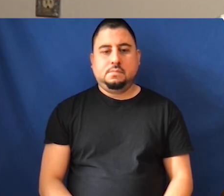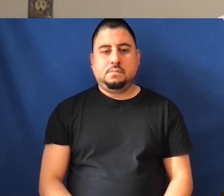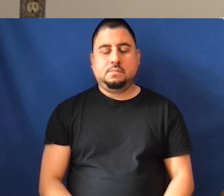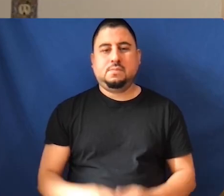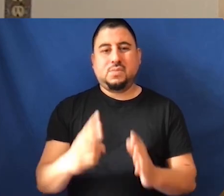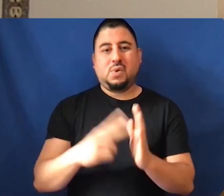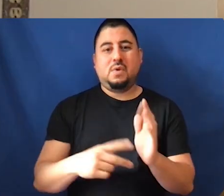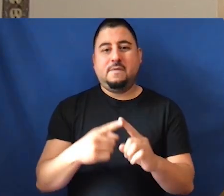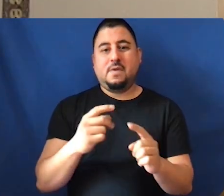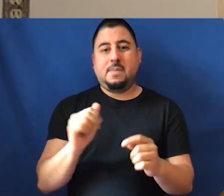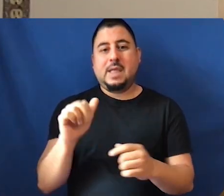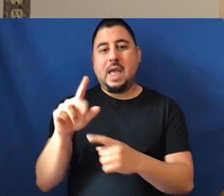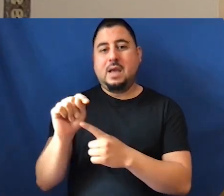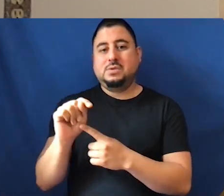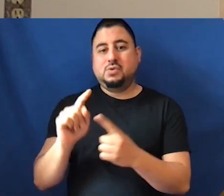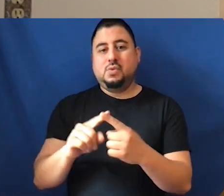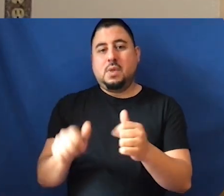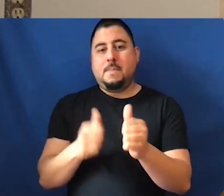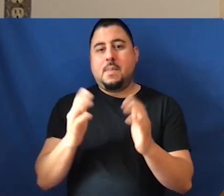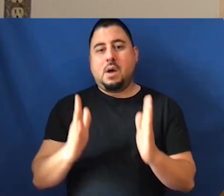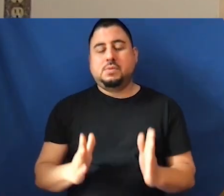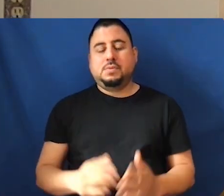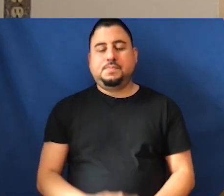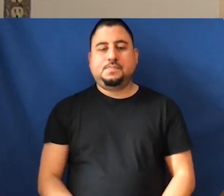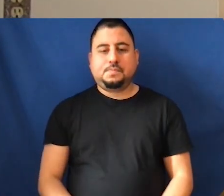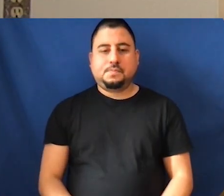A reading from the Acts of the Apostles.